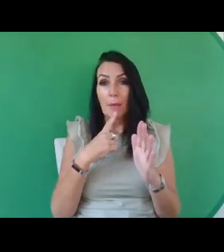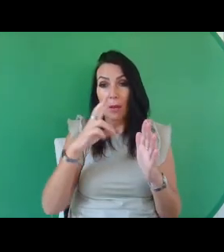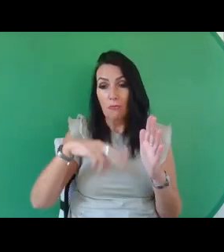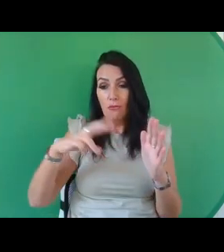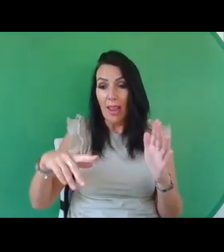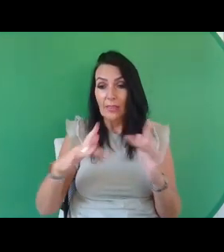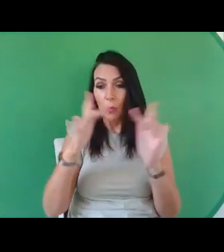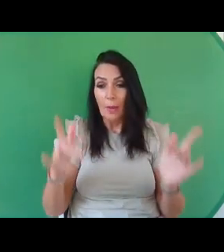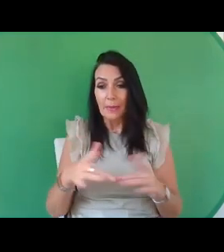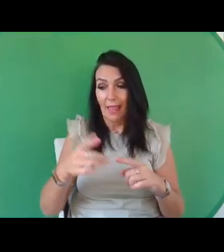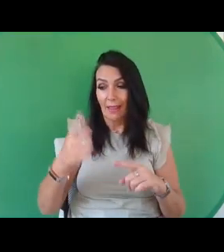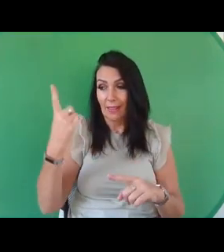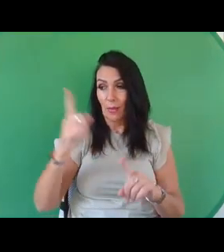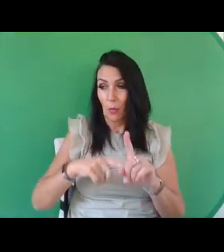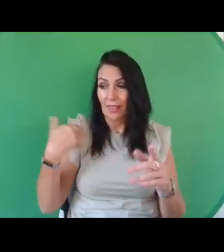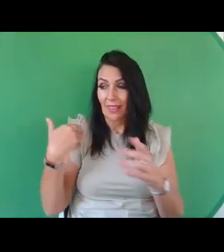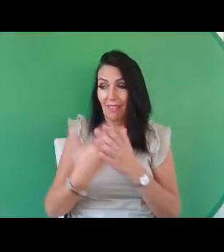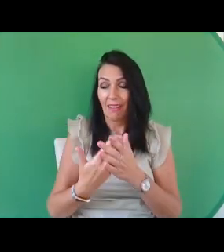advice.